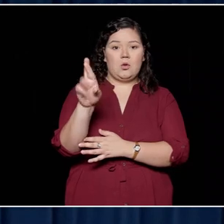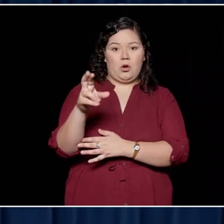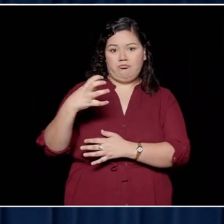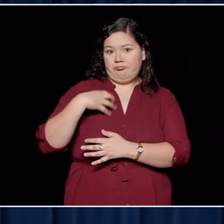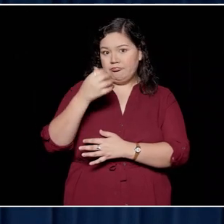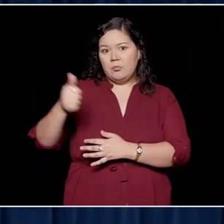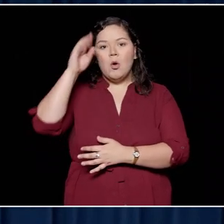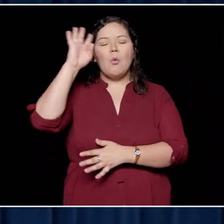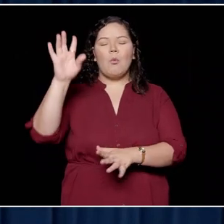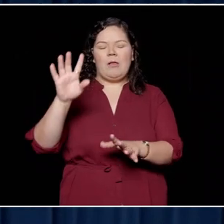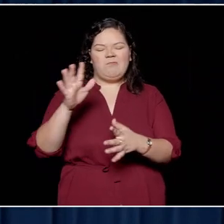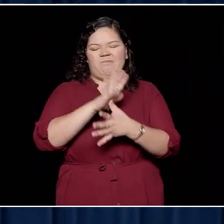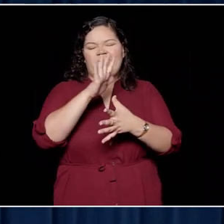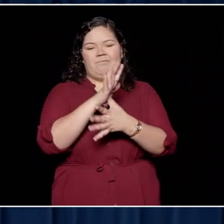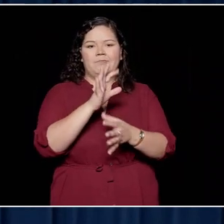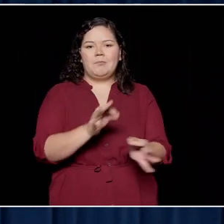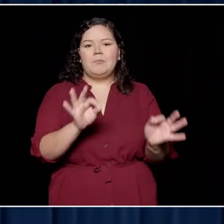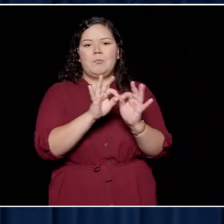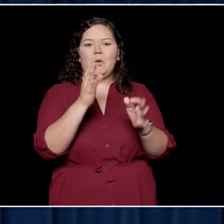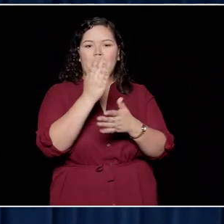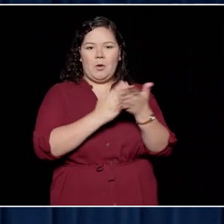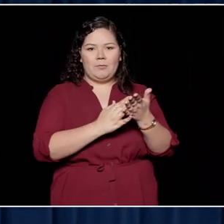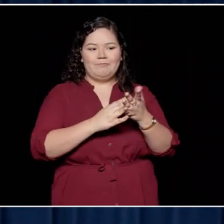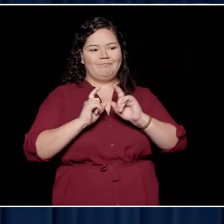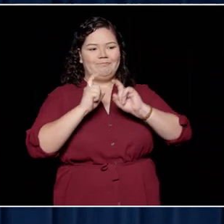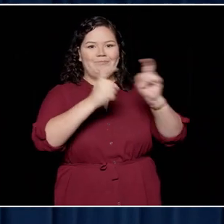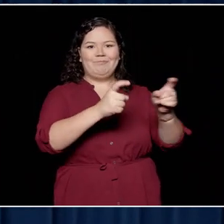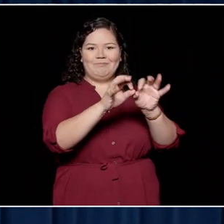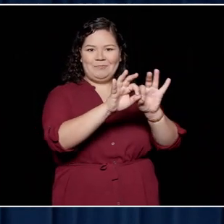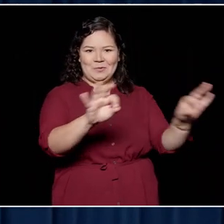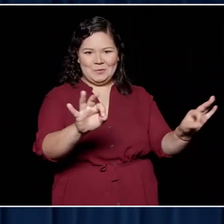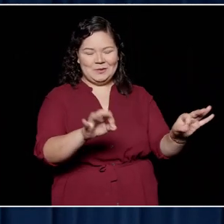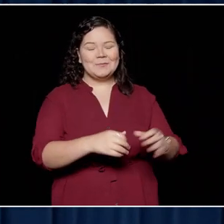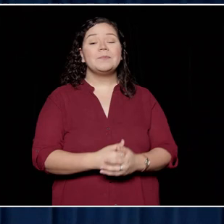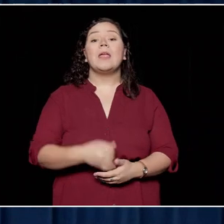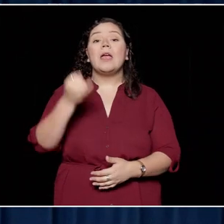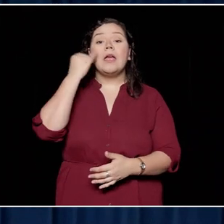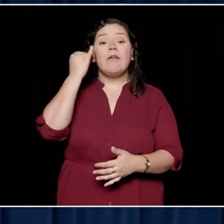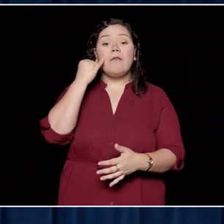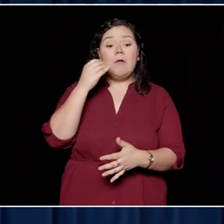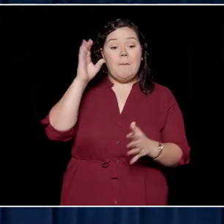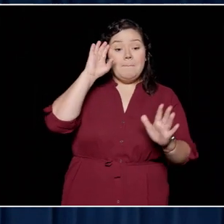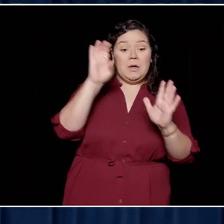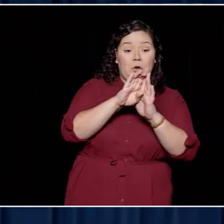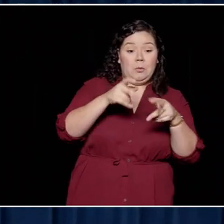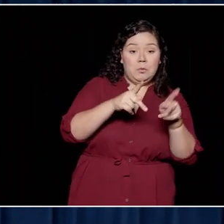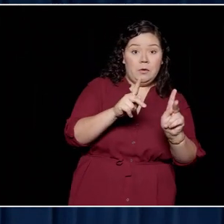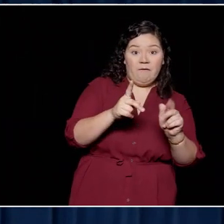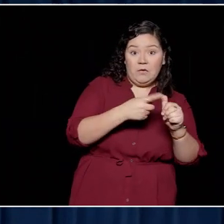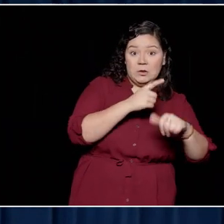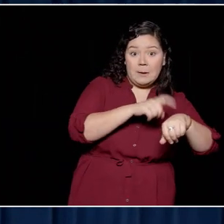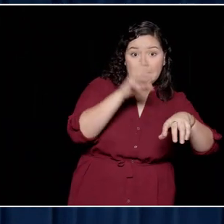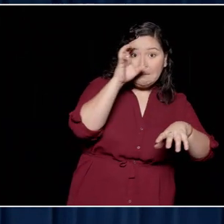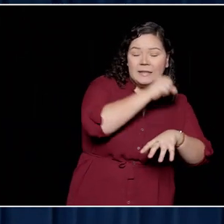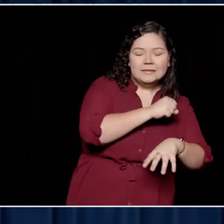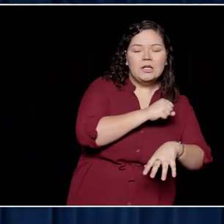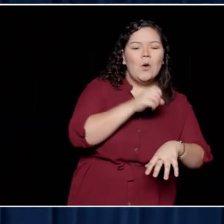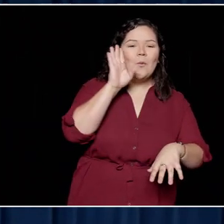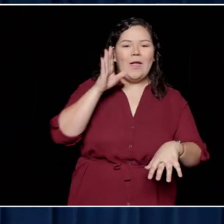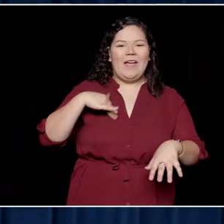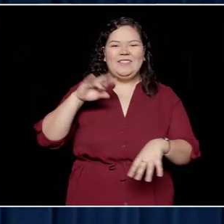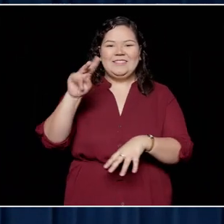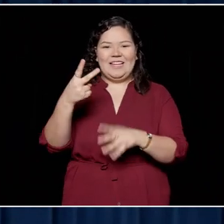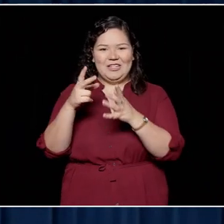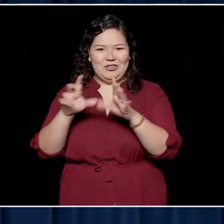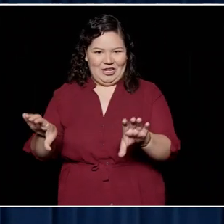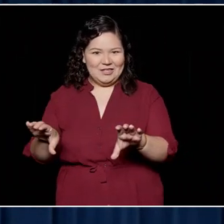the conferral of degrees. And if you missed the photo op the first time, you'll have a second chance